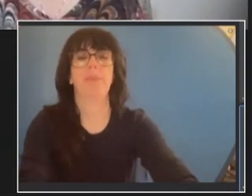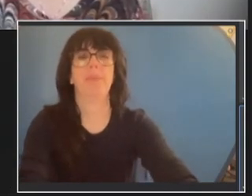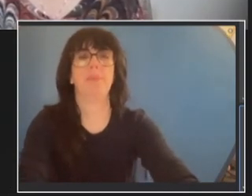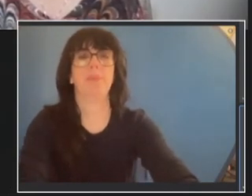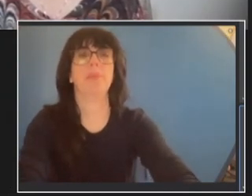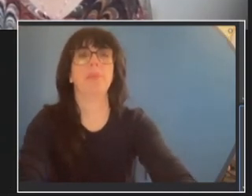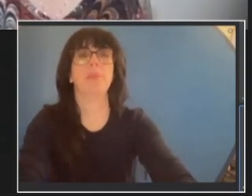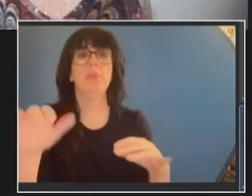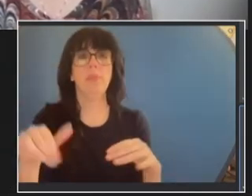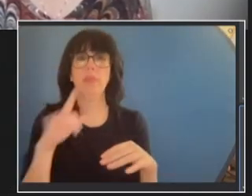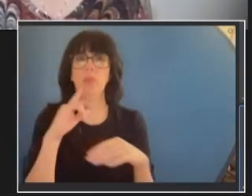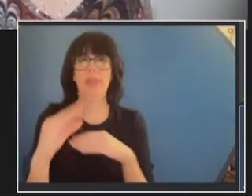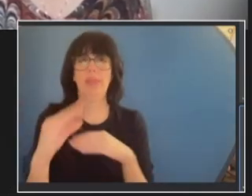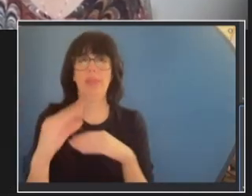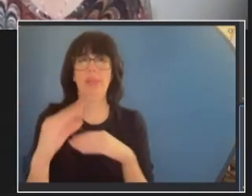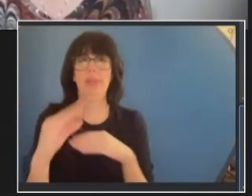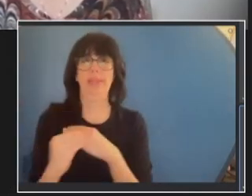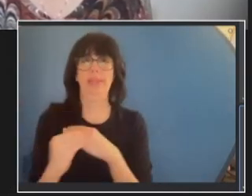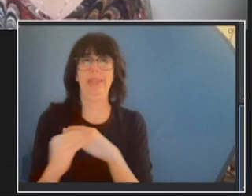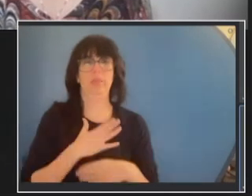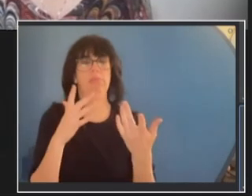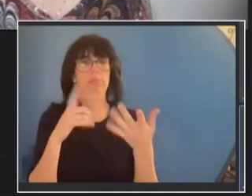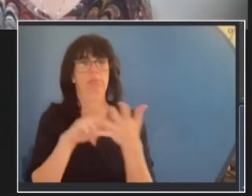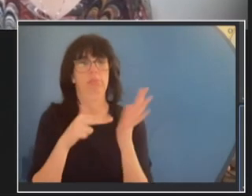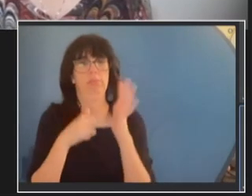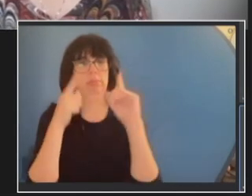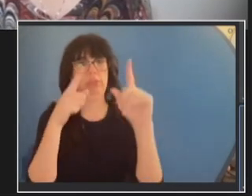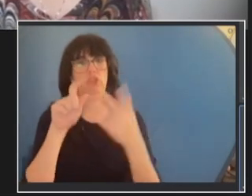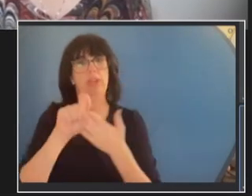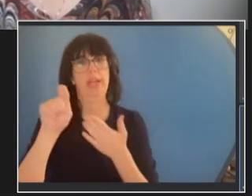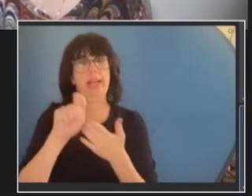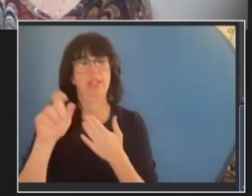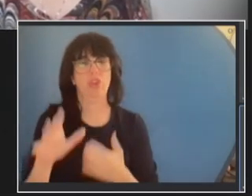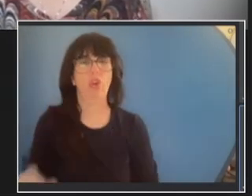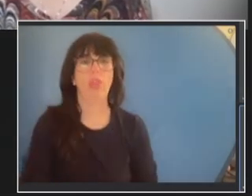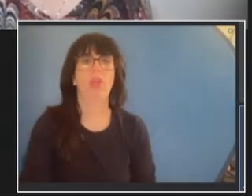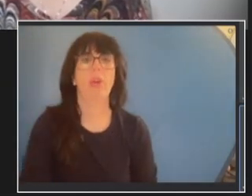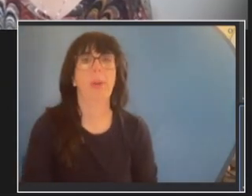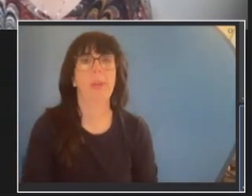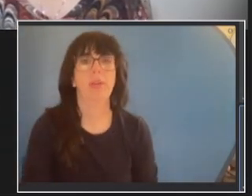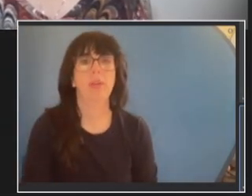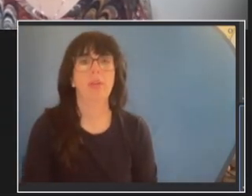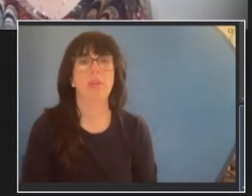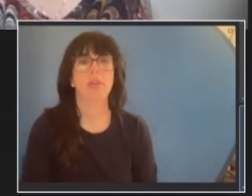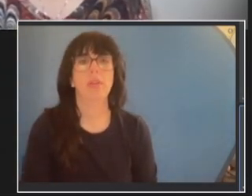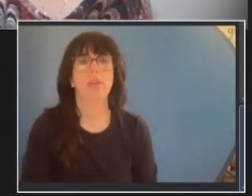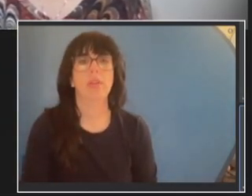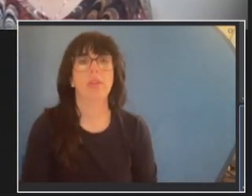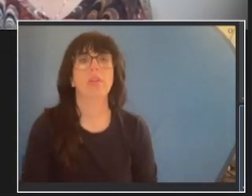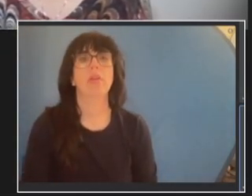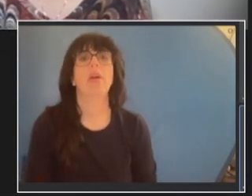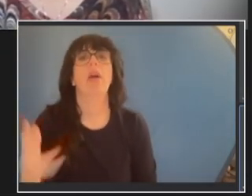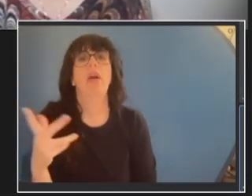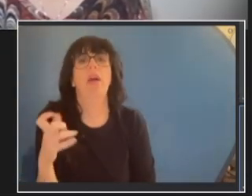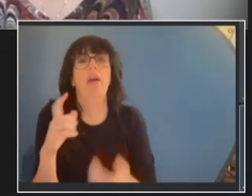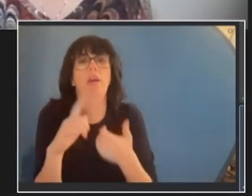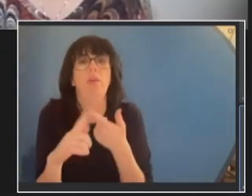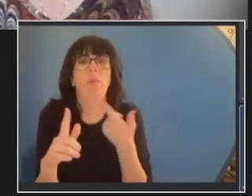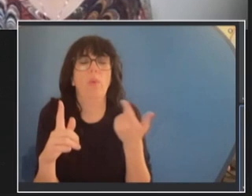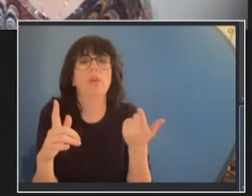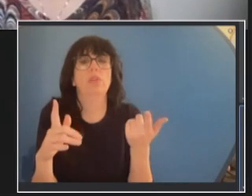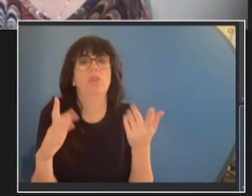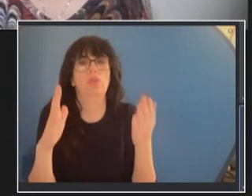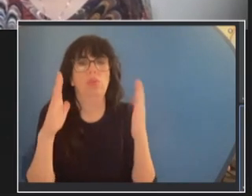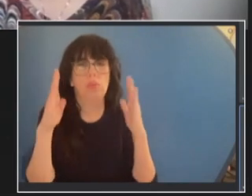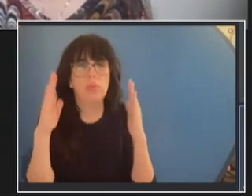you will see on the next slide. My mission as an author is to mine the past for family stories, fading traditions,